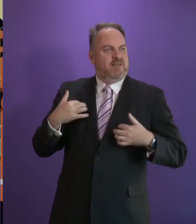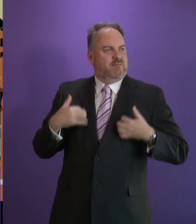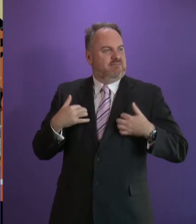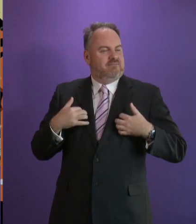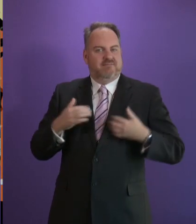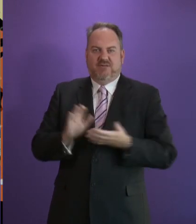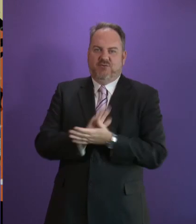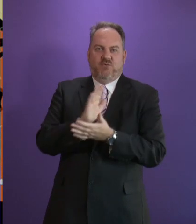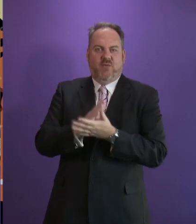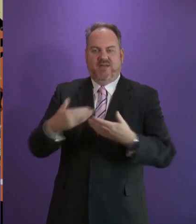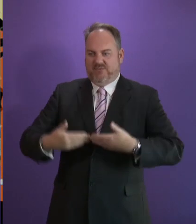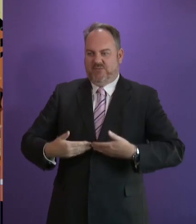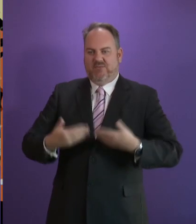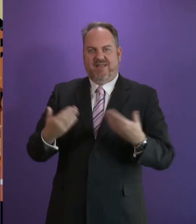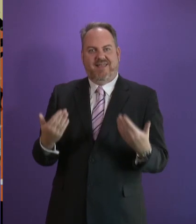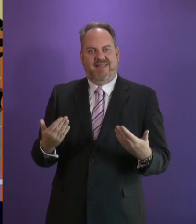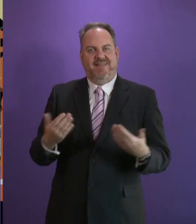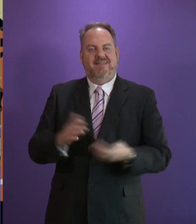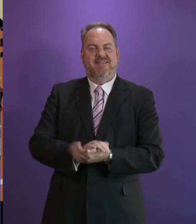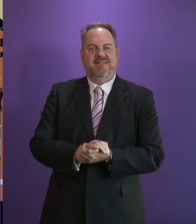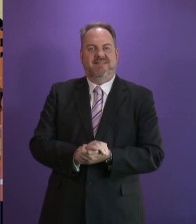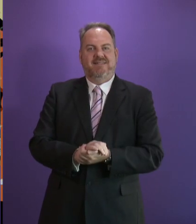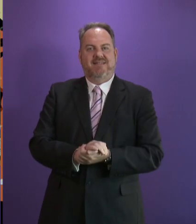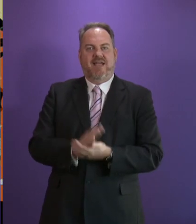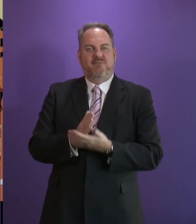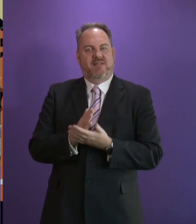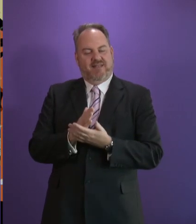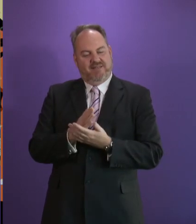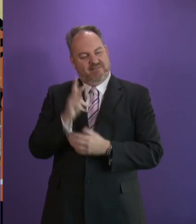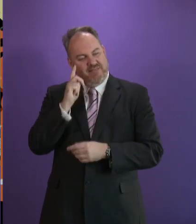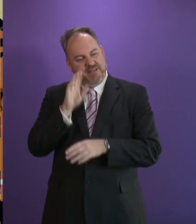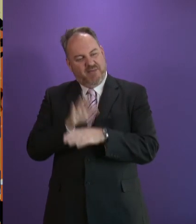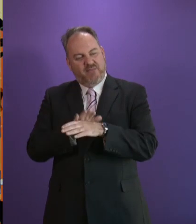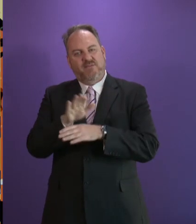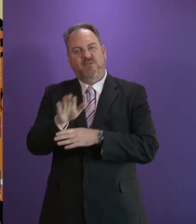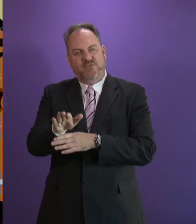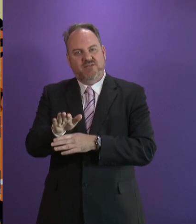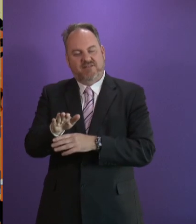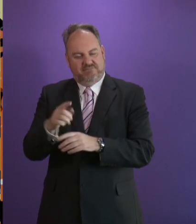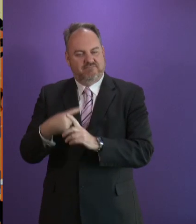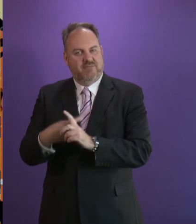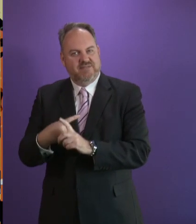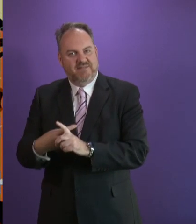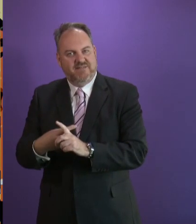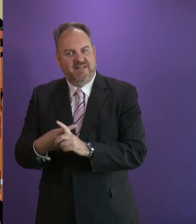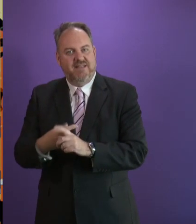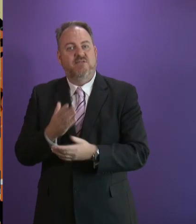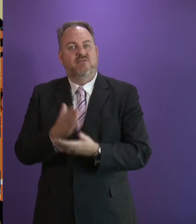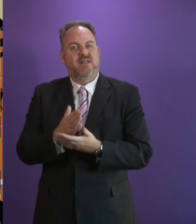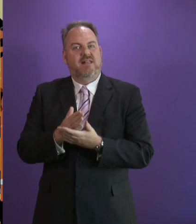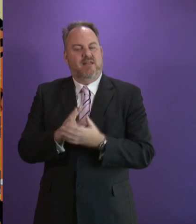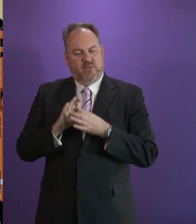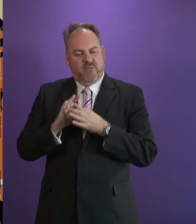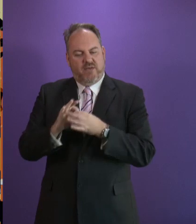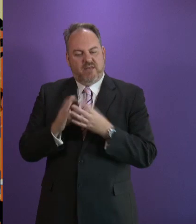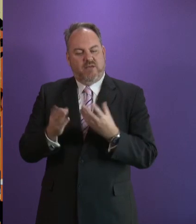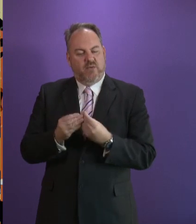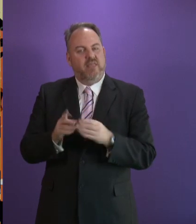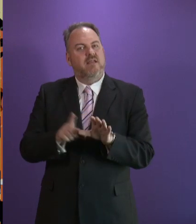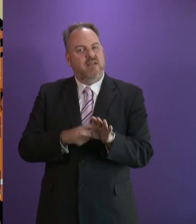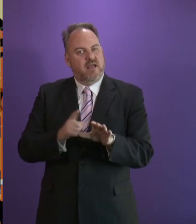but also seeing its legacy in days to come. And I believe from running programs like Young Women Leads, we've really seen that